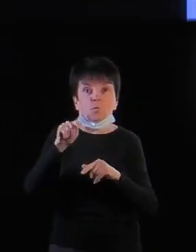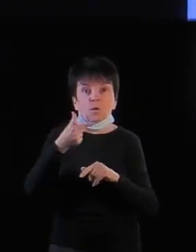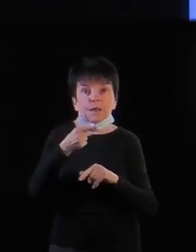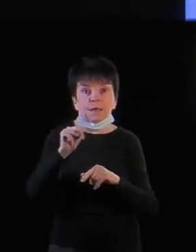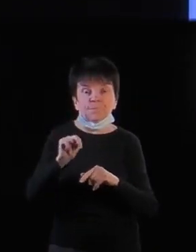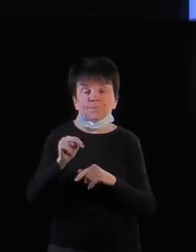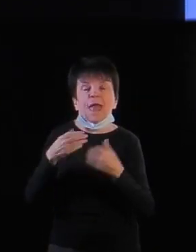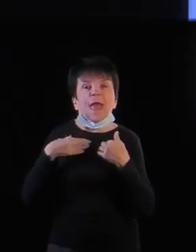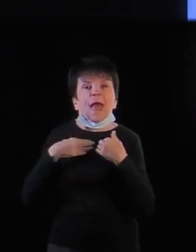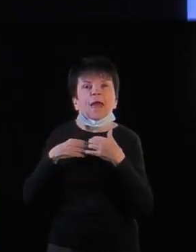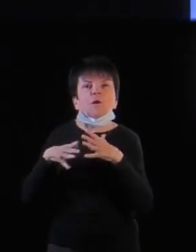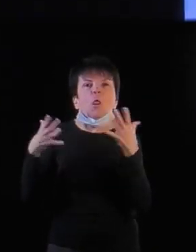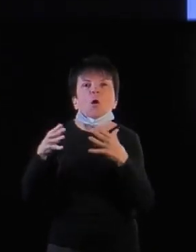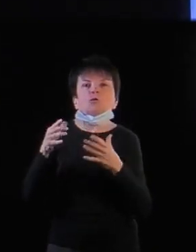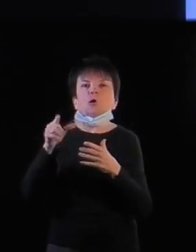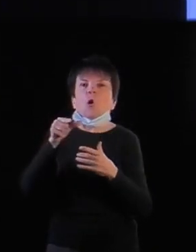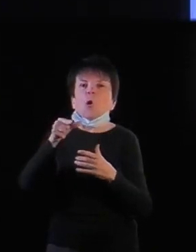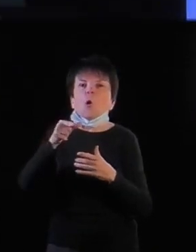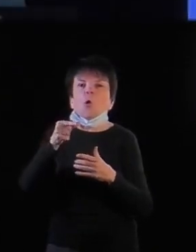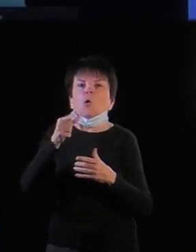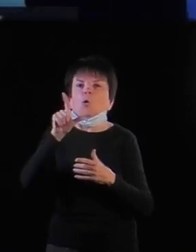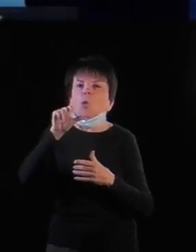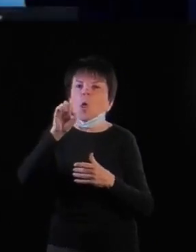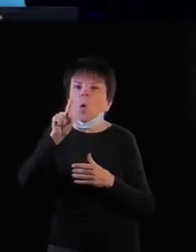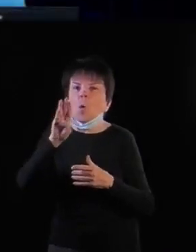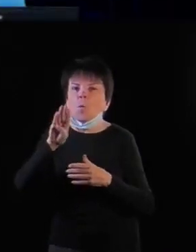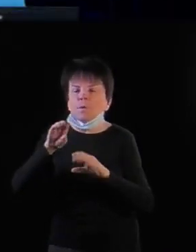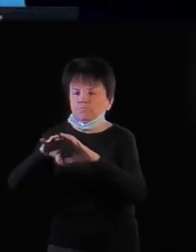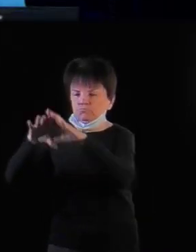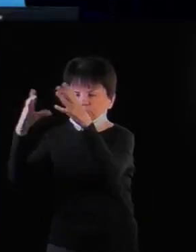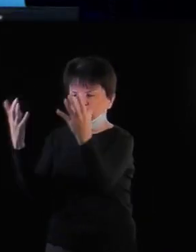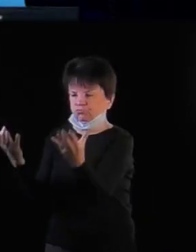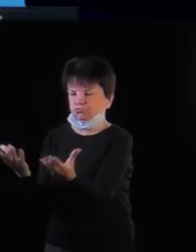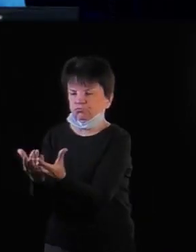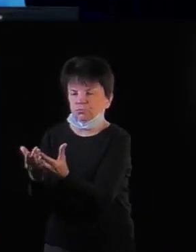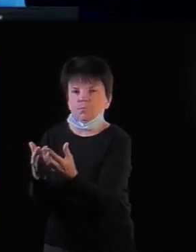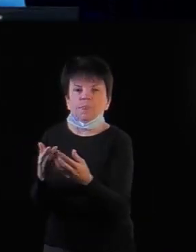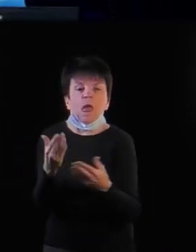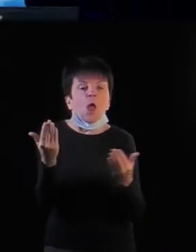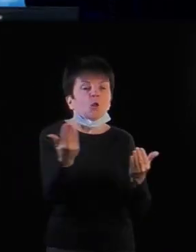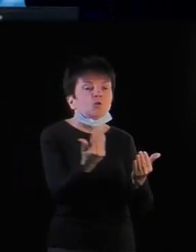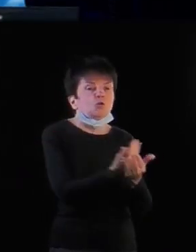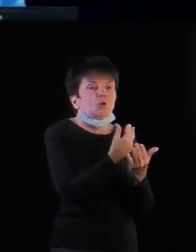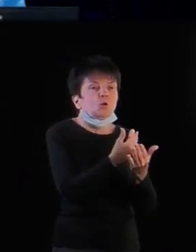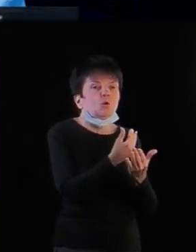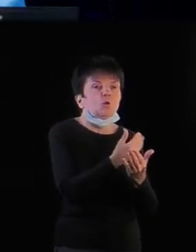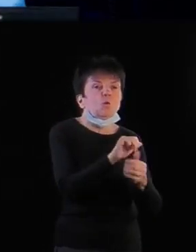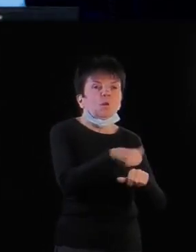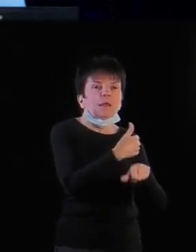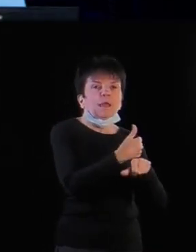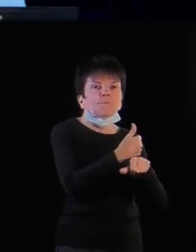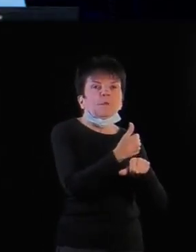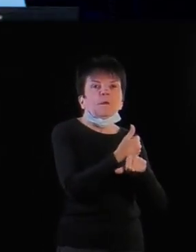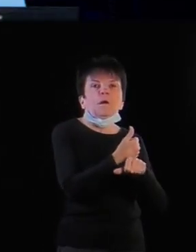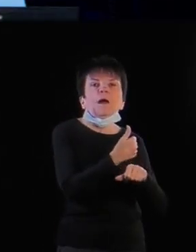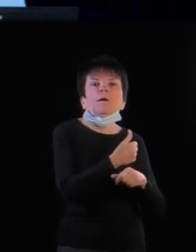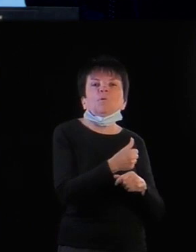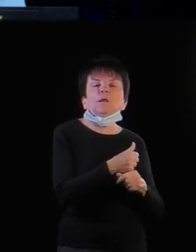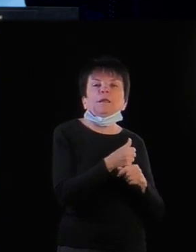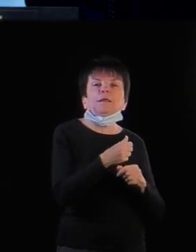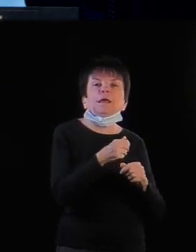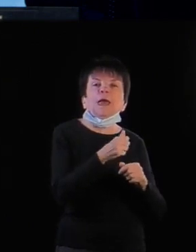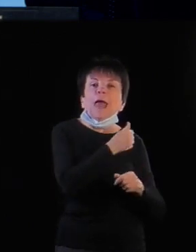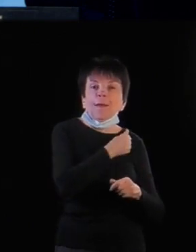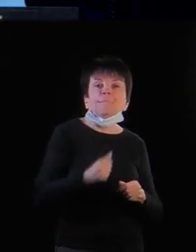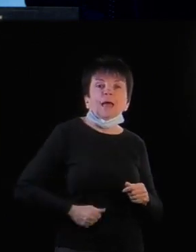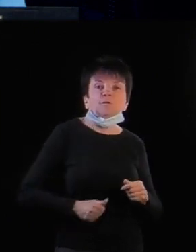office. When newly appointed ambassadors had an interview with him, and when ambassadors returned from their post for their